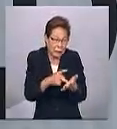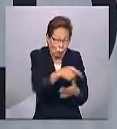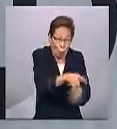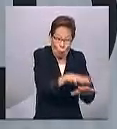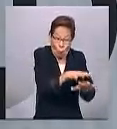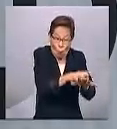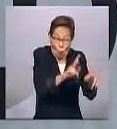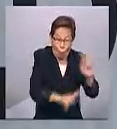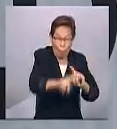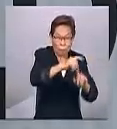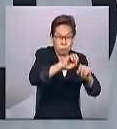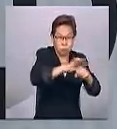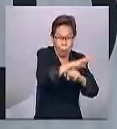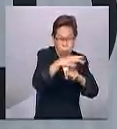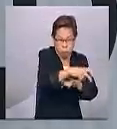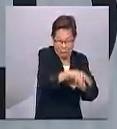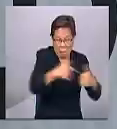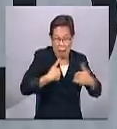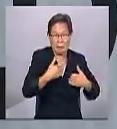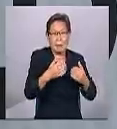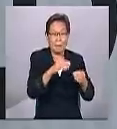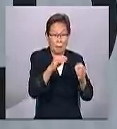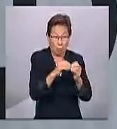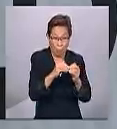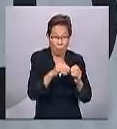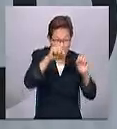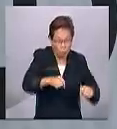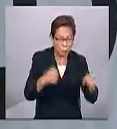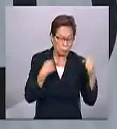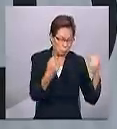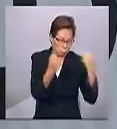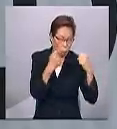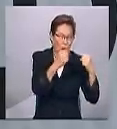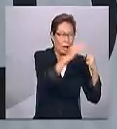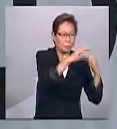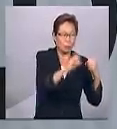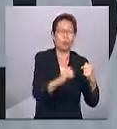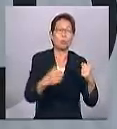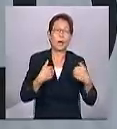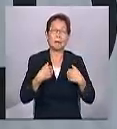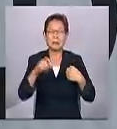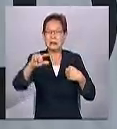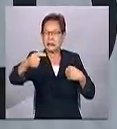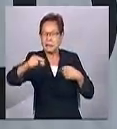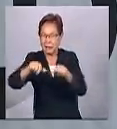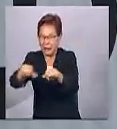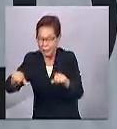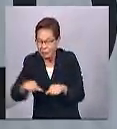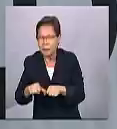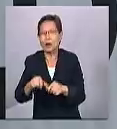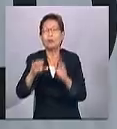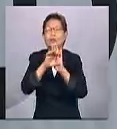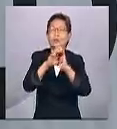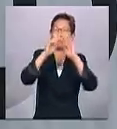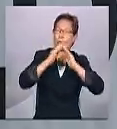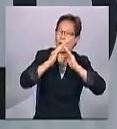if possible, you enhance. We also realize that we have green area. There's no cases at all. For example, longhouses, orang